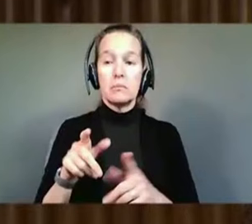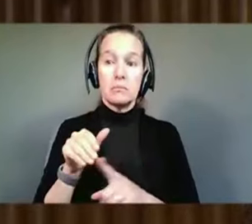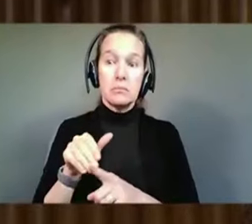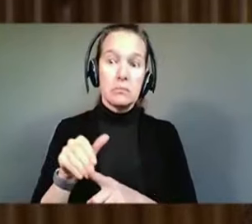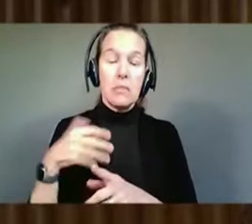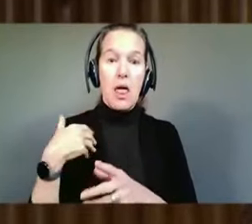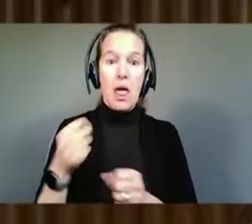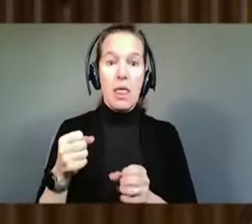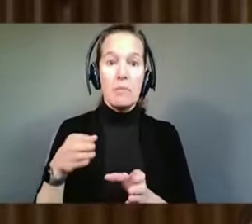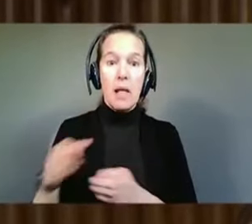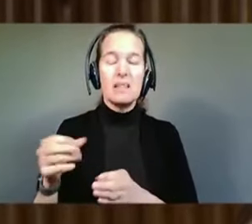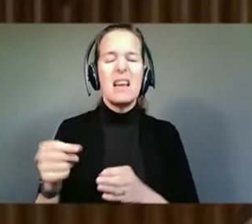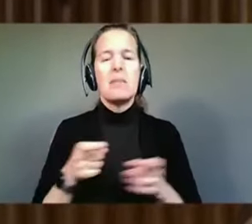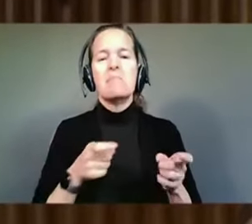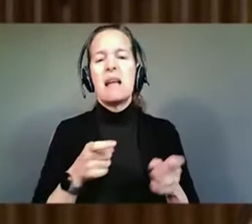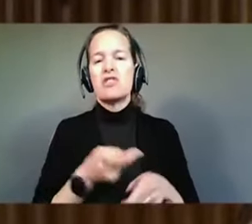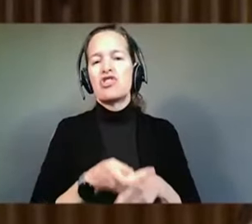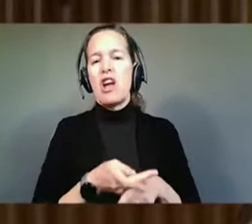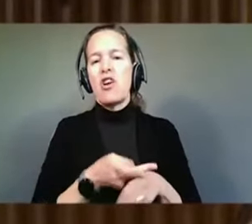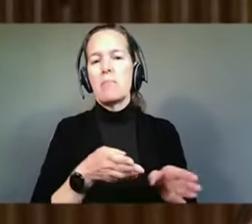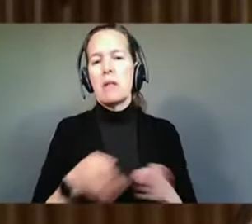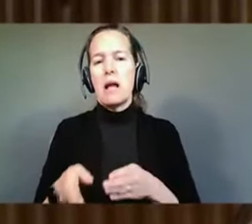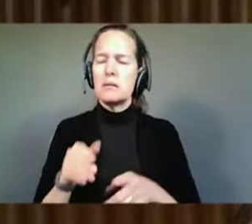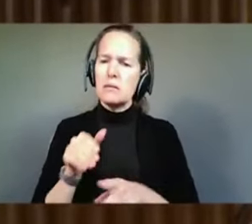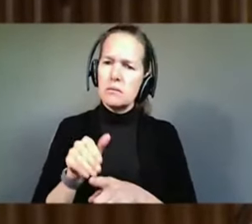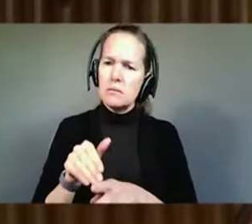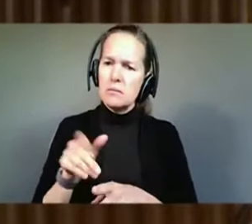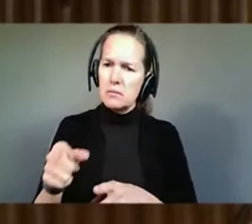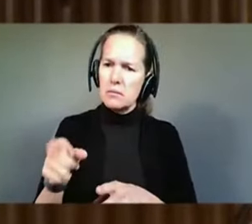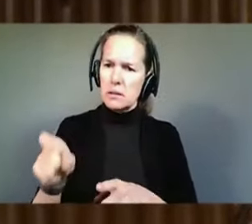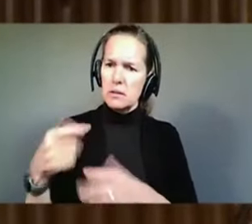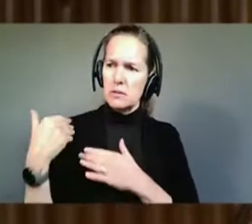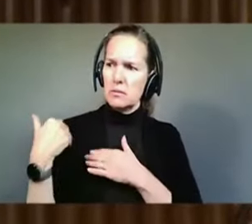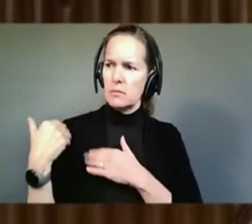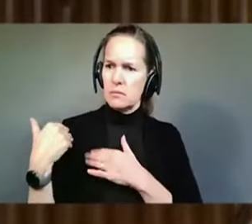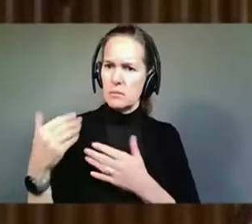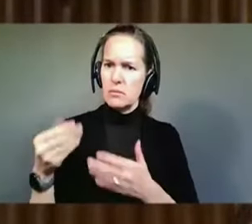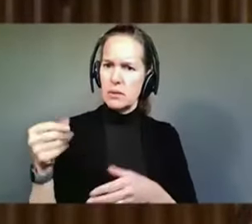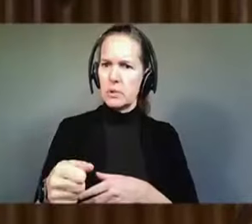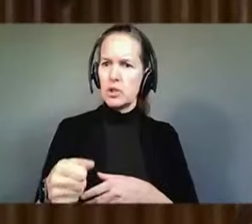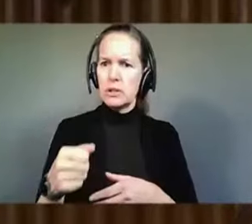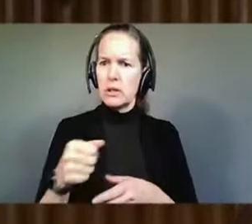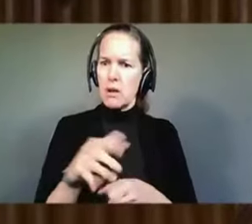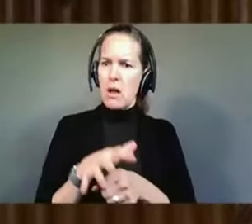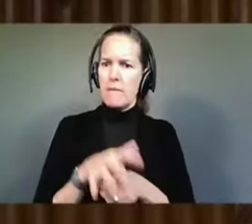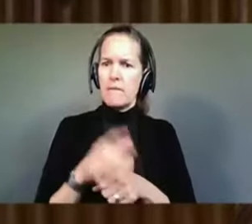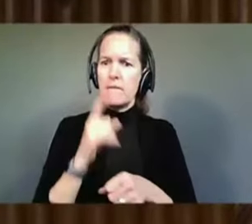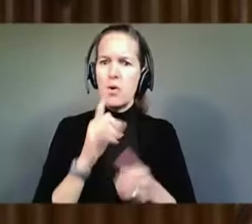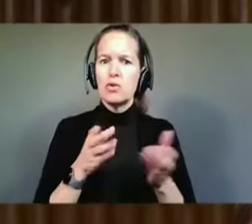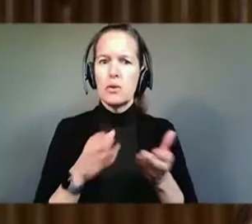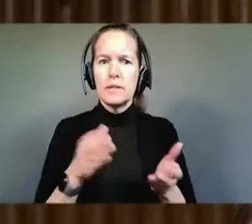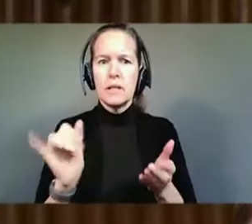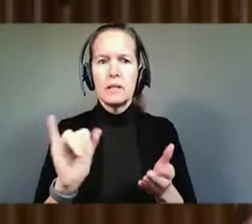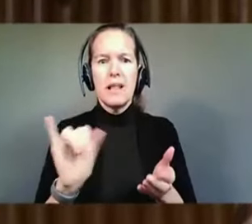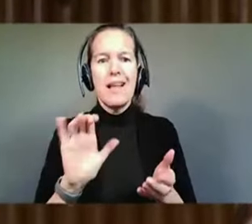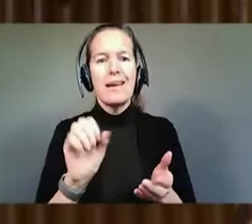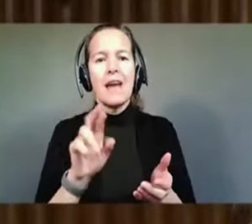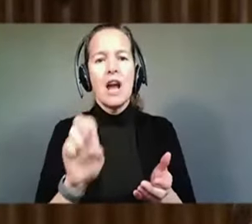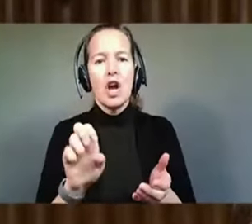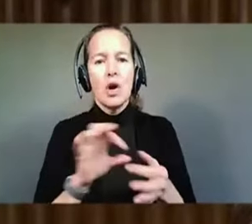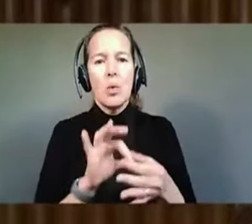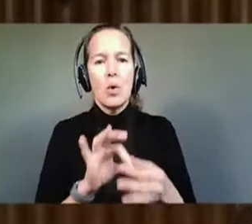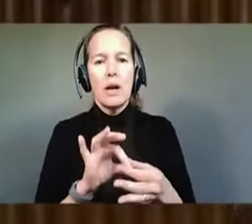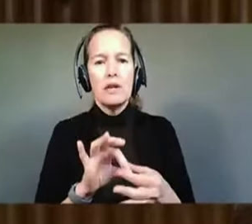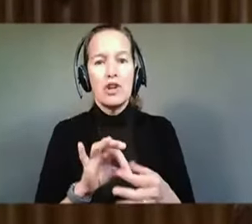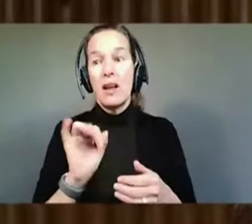plans accountable for adequately, you know, reimbursing for services like care coordination. If you're working with